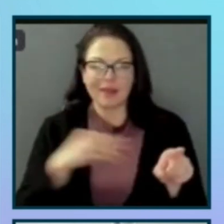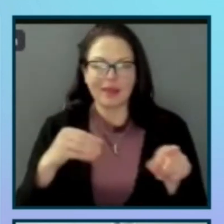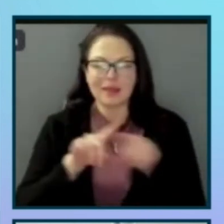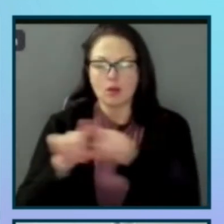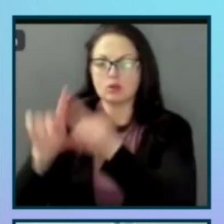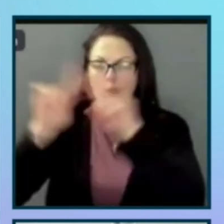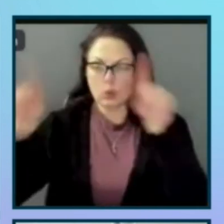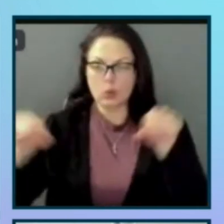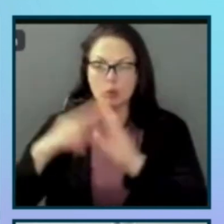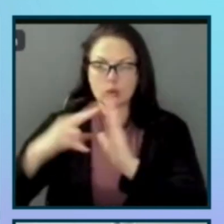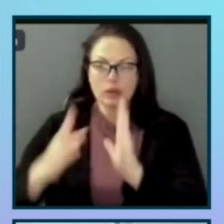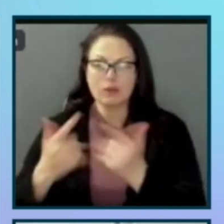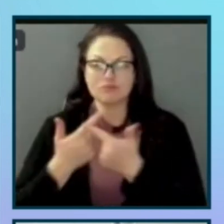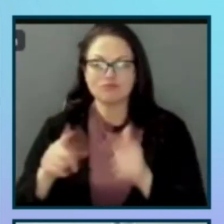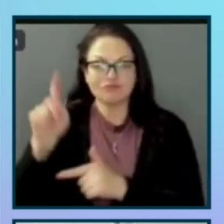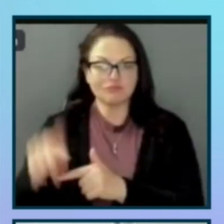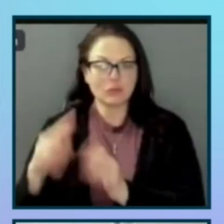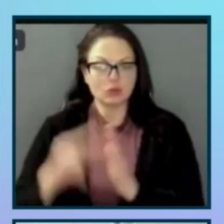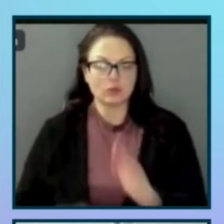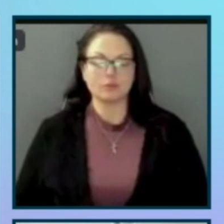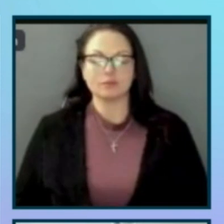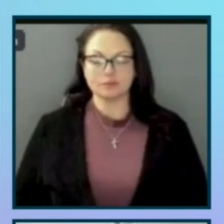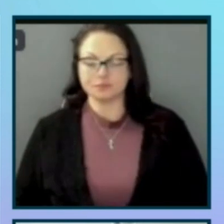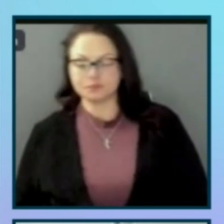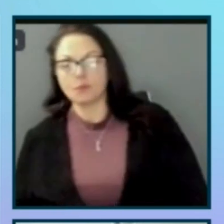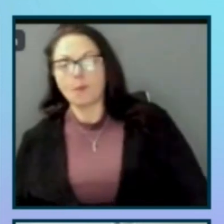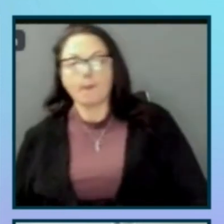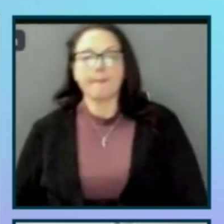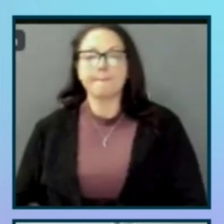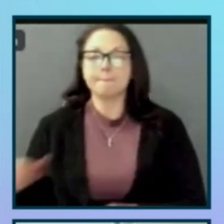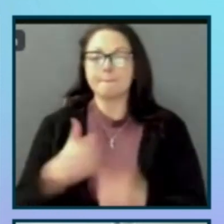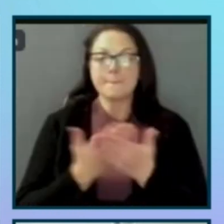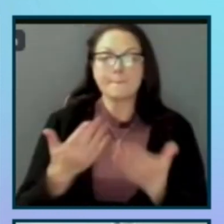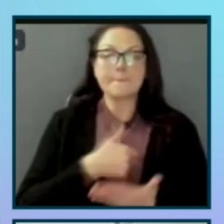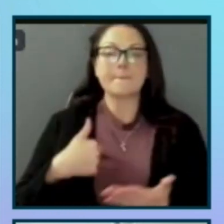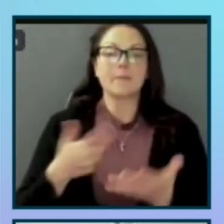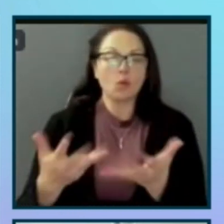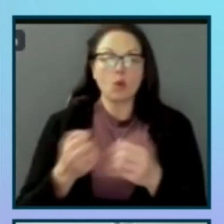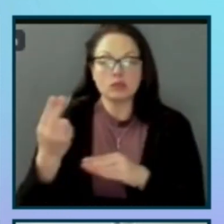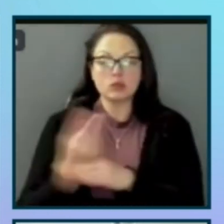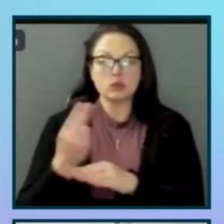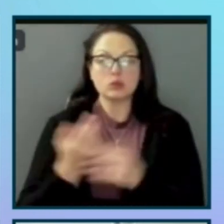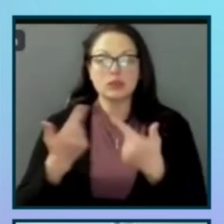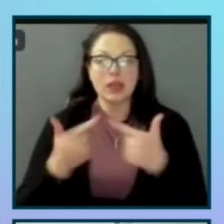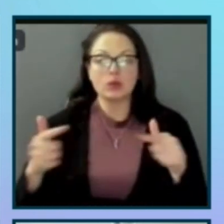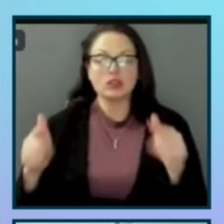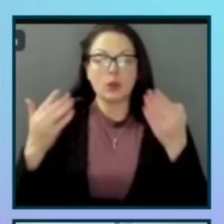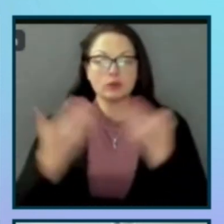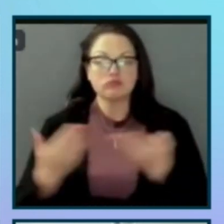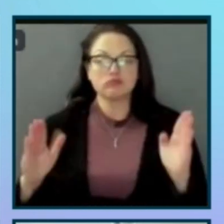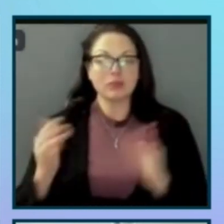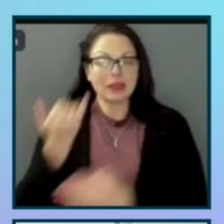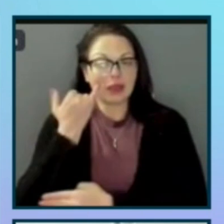to read off with it. Another thing to note is that we wanted to use language that was generic enough, so if someone used VoiceOver